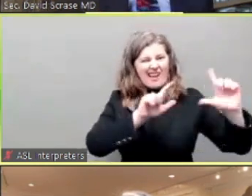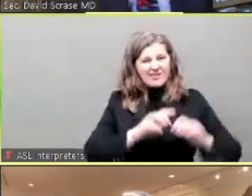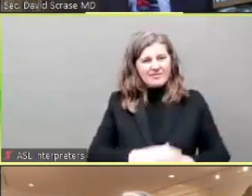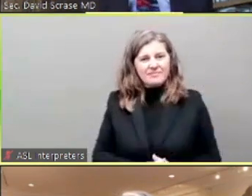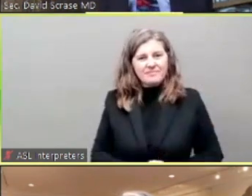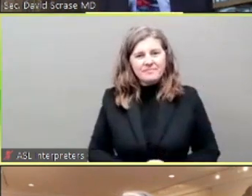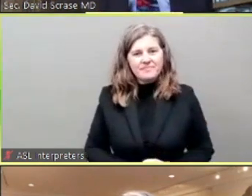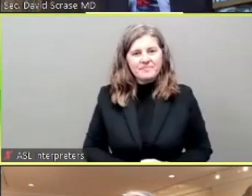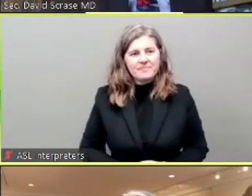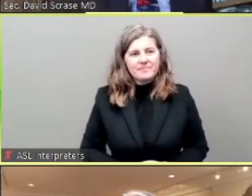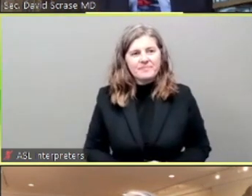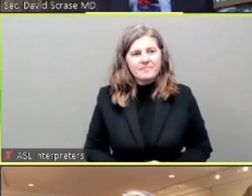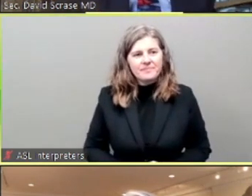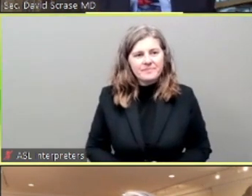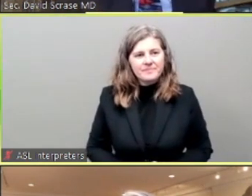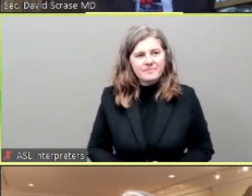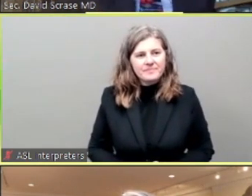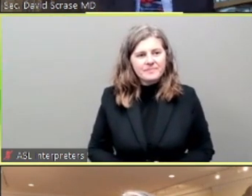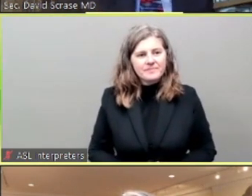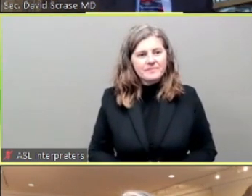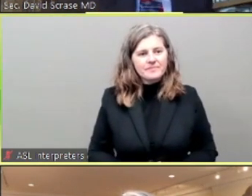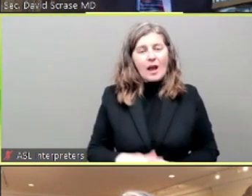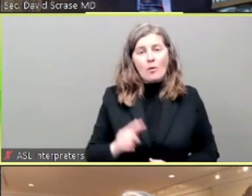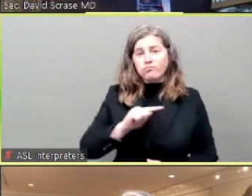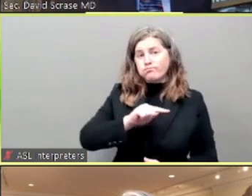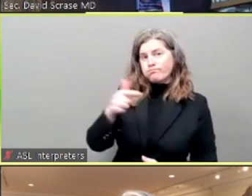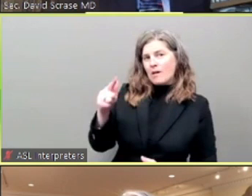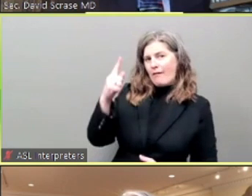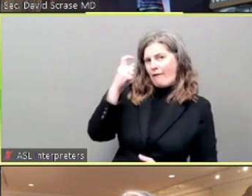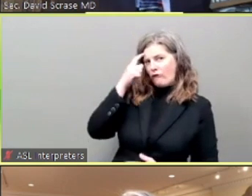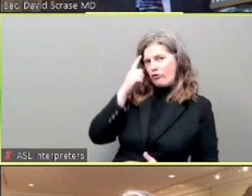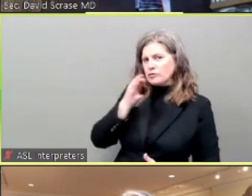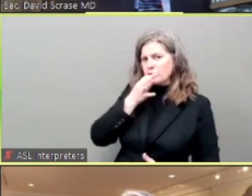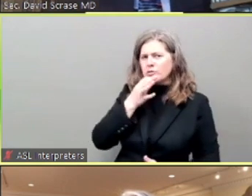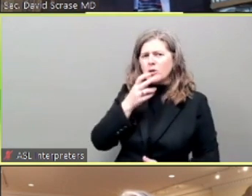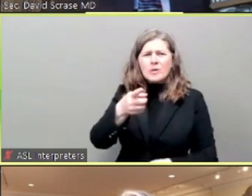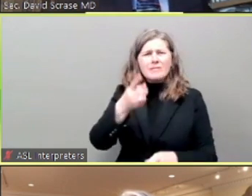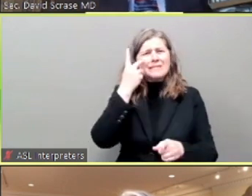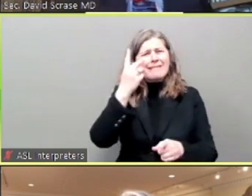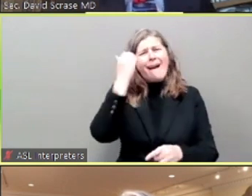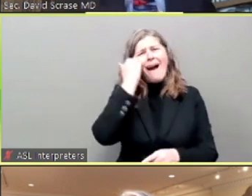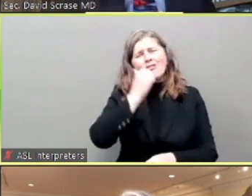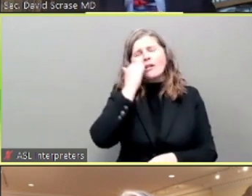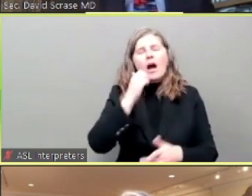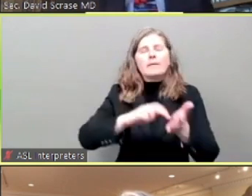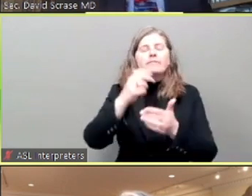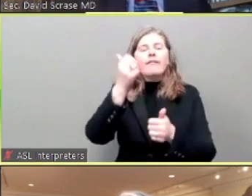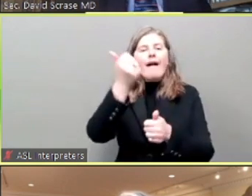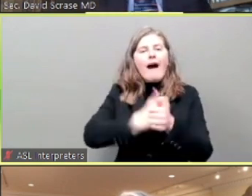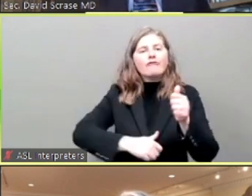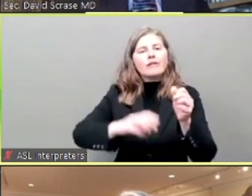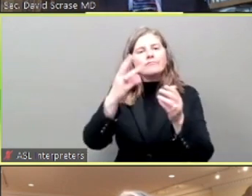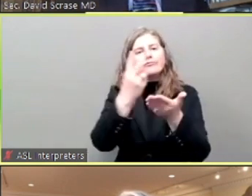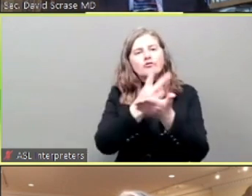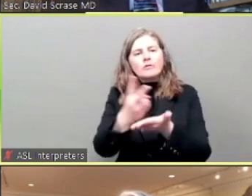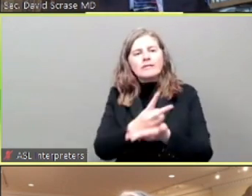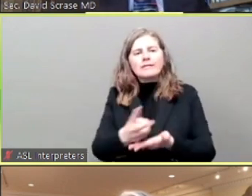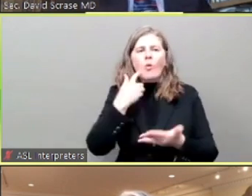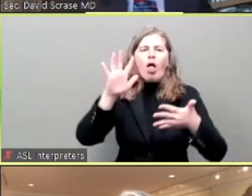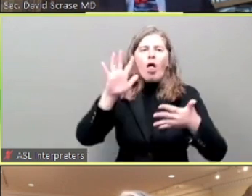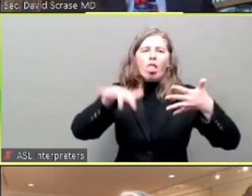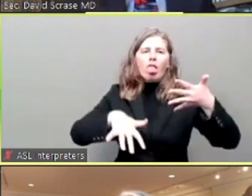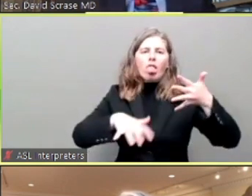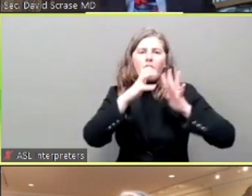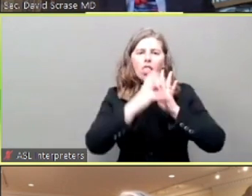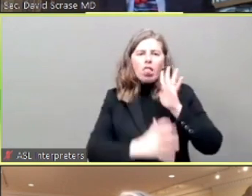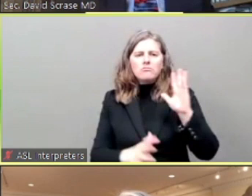I'm going to turn it back to the governor. You've seen this every day, every press conference. I don't want to read everything on it, but there are a couple